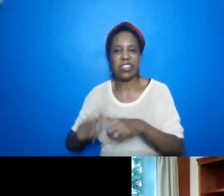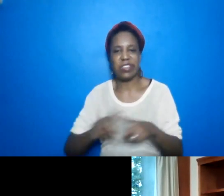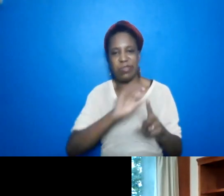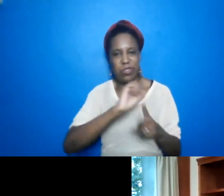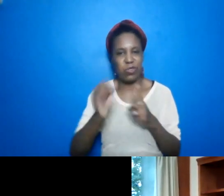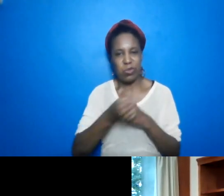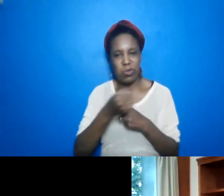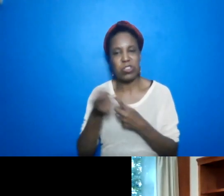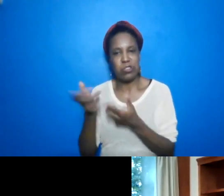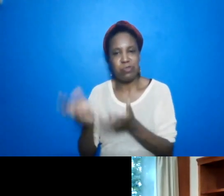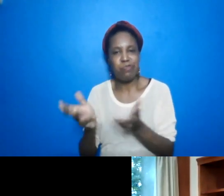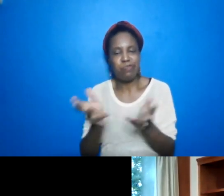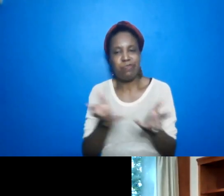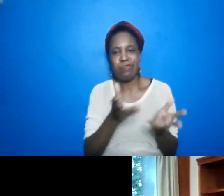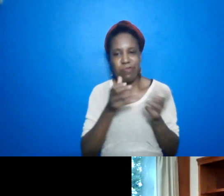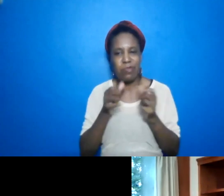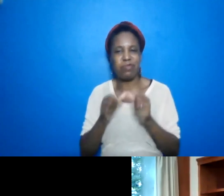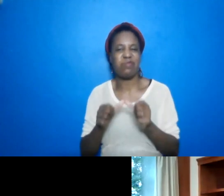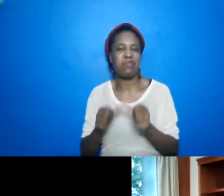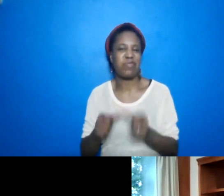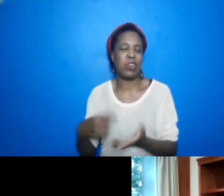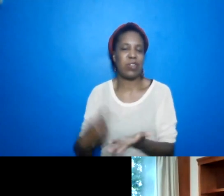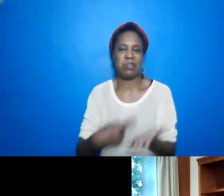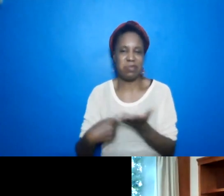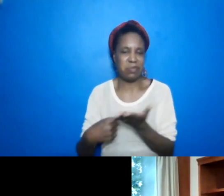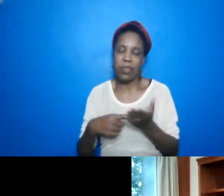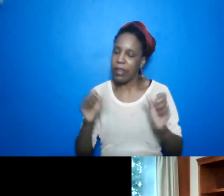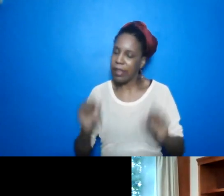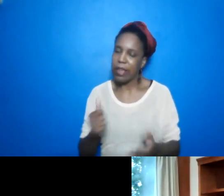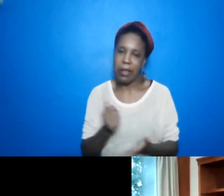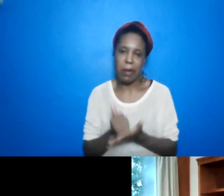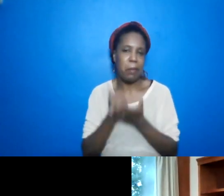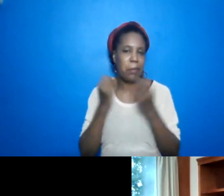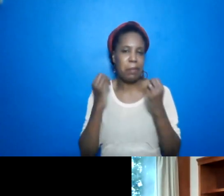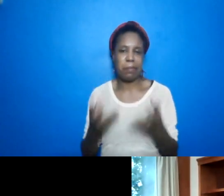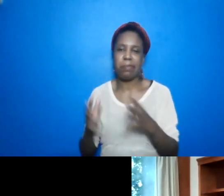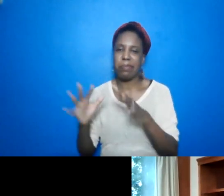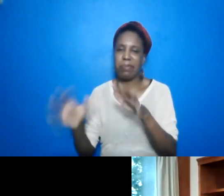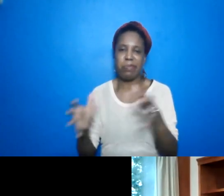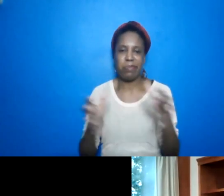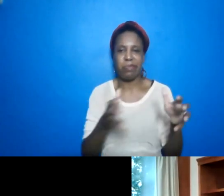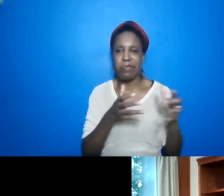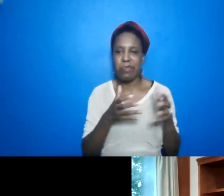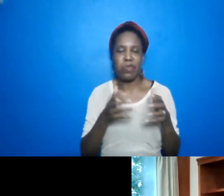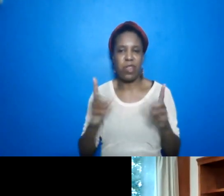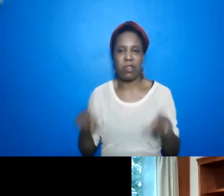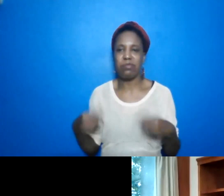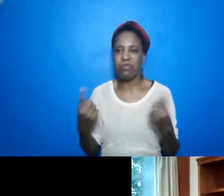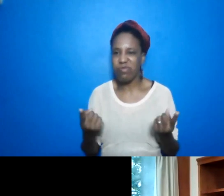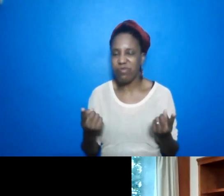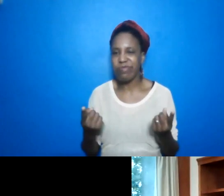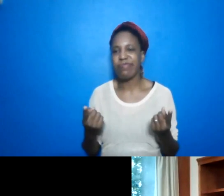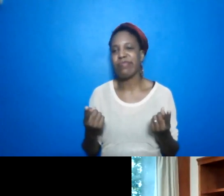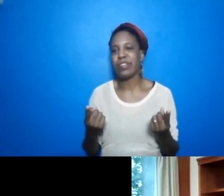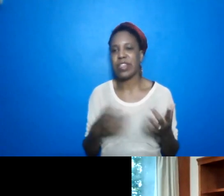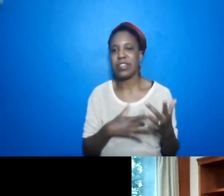conversation could be really helpful in a number of arenas where people have tended to silo and operate in